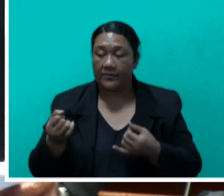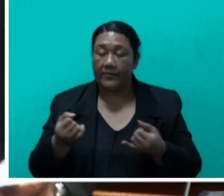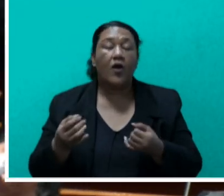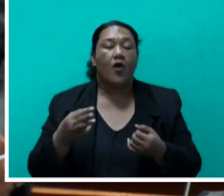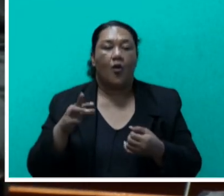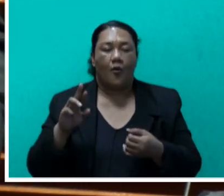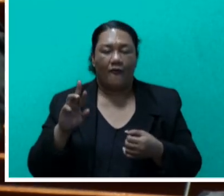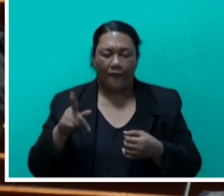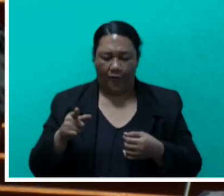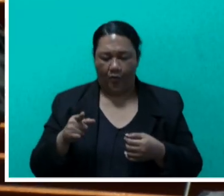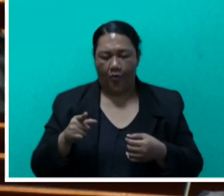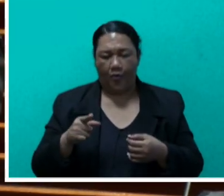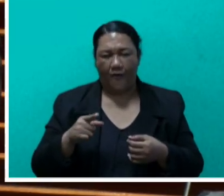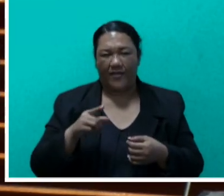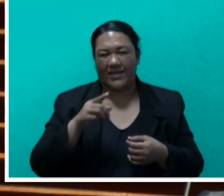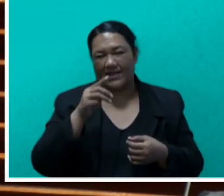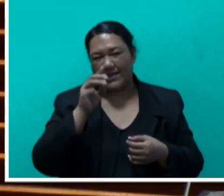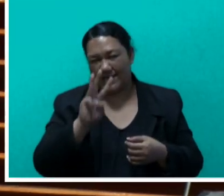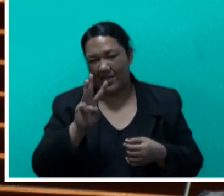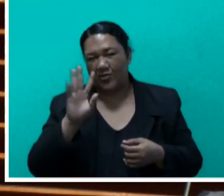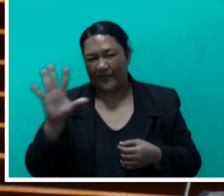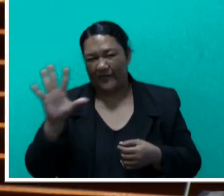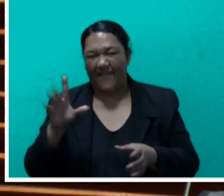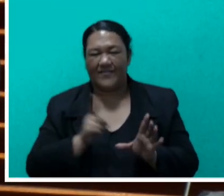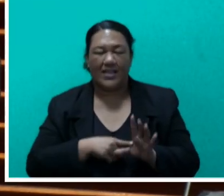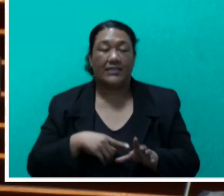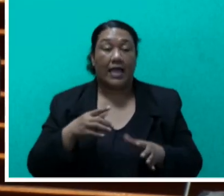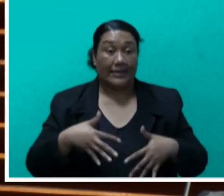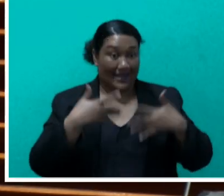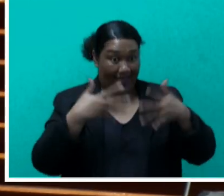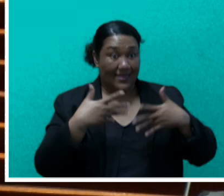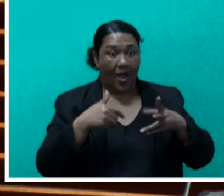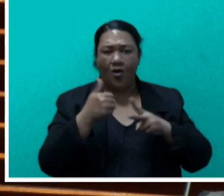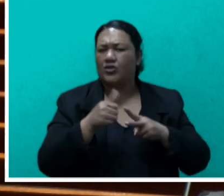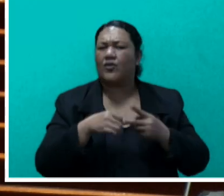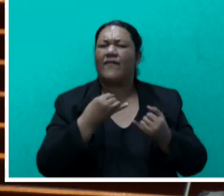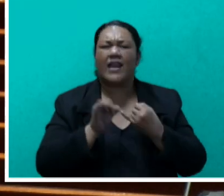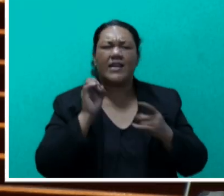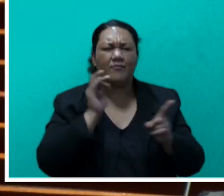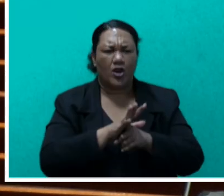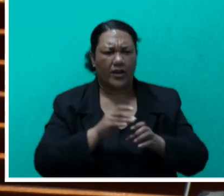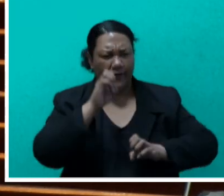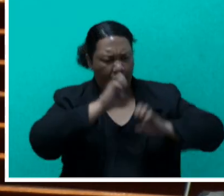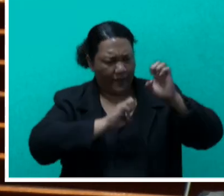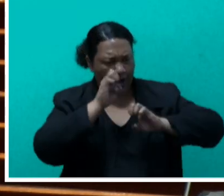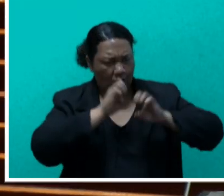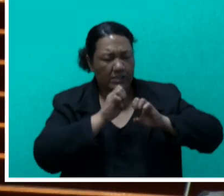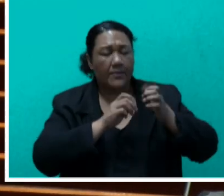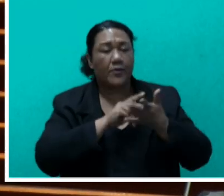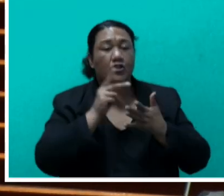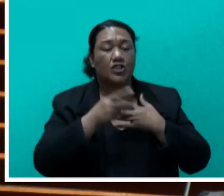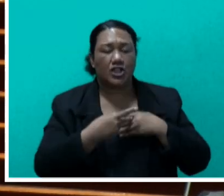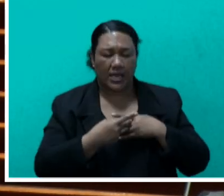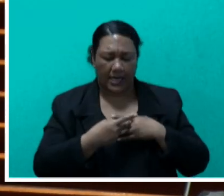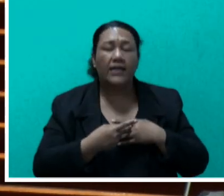years. The above baseline data is also crucial for the evaluation of the program effectiveness in the next 3 to 5